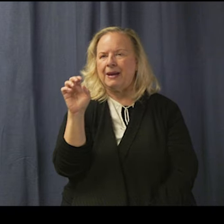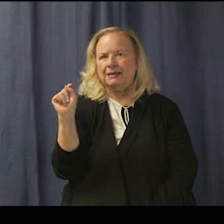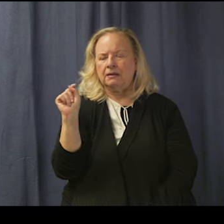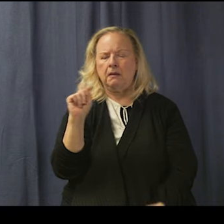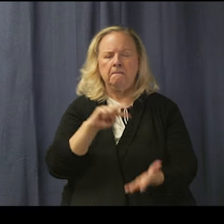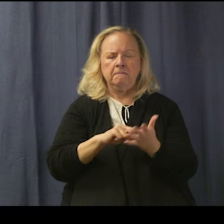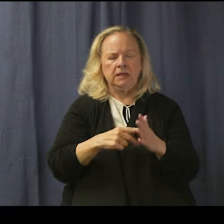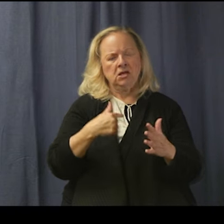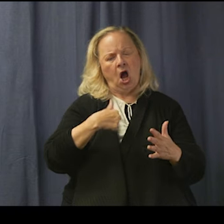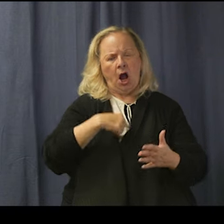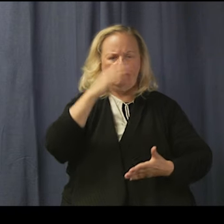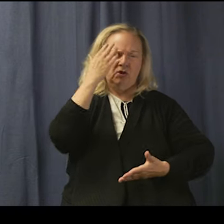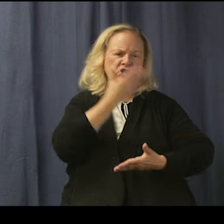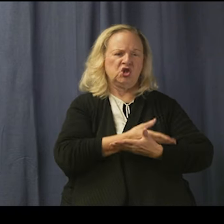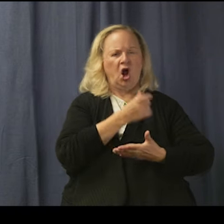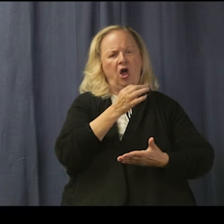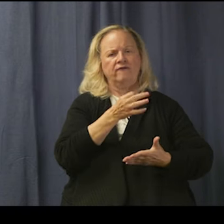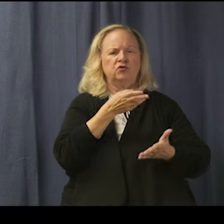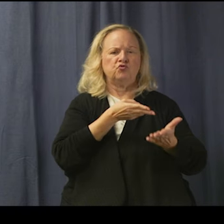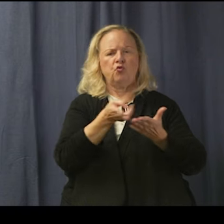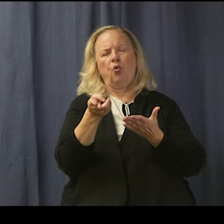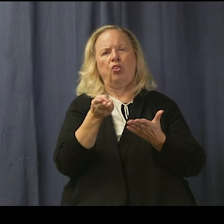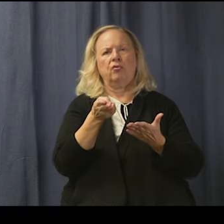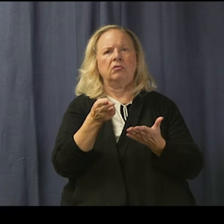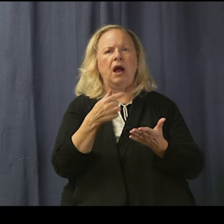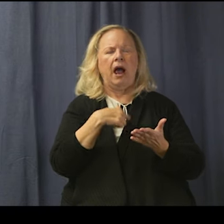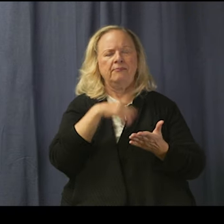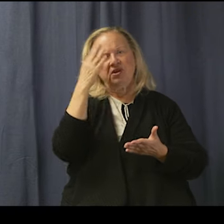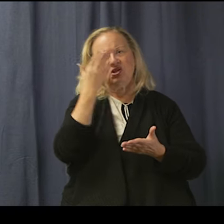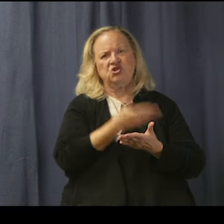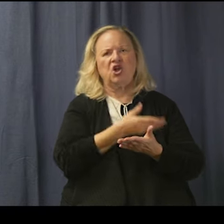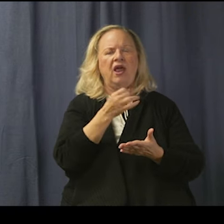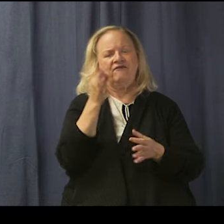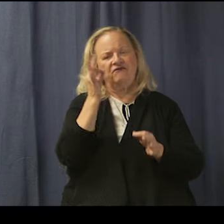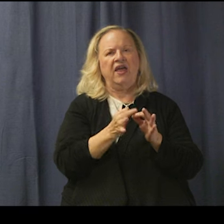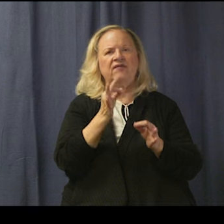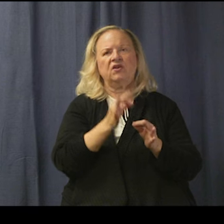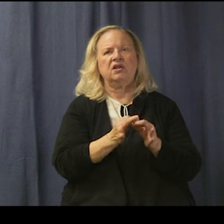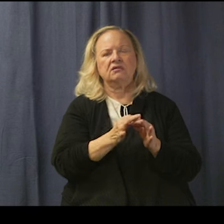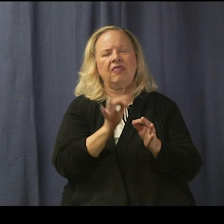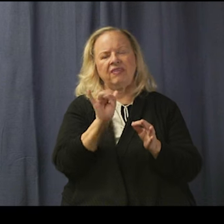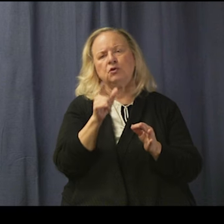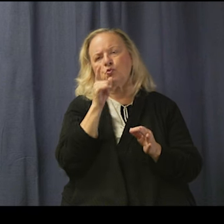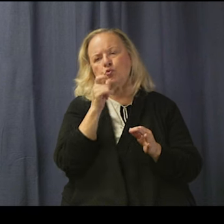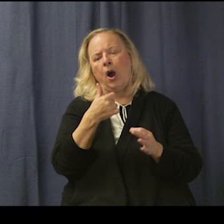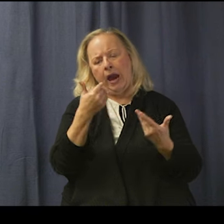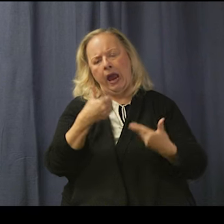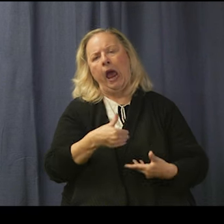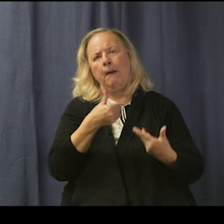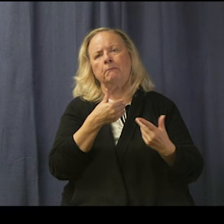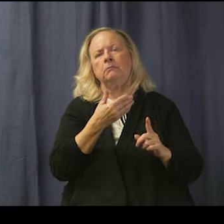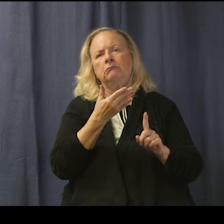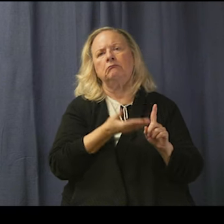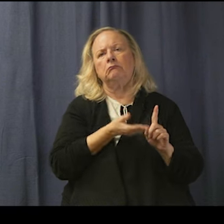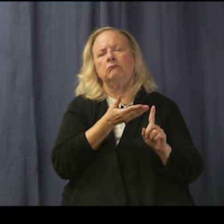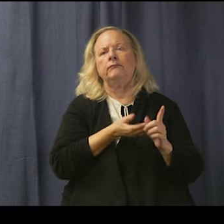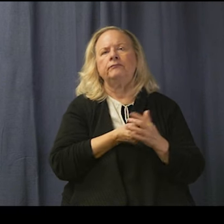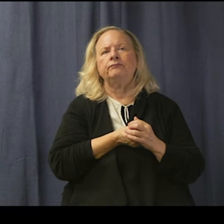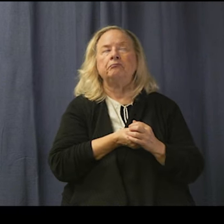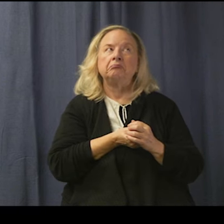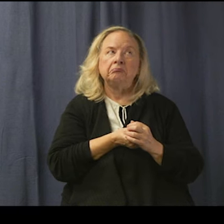means I am the son of truth. I am the son of faithfulness. That's who I am.